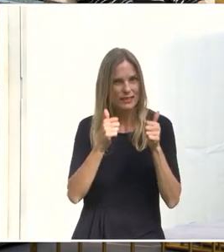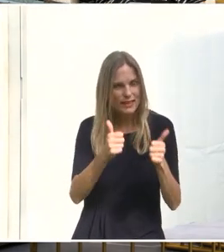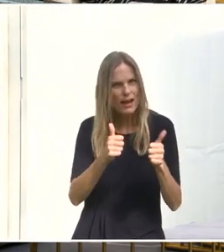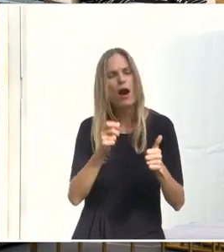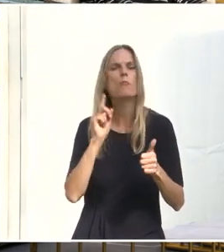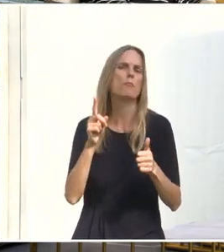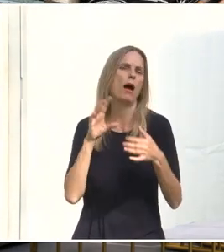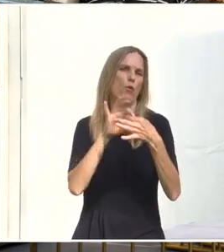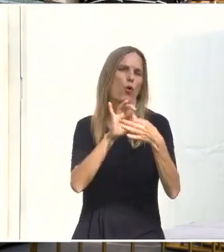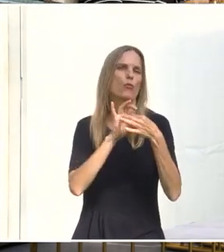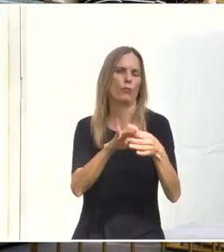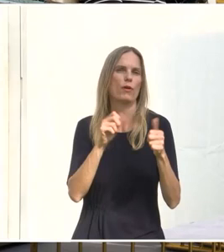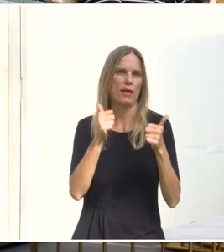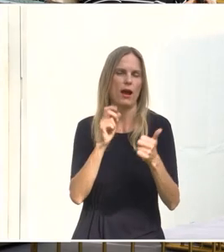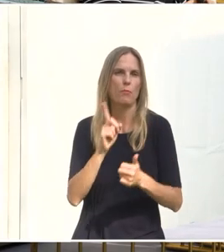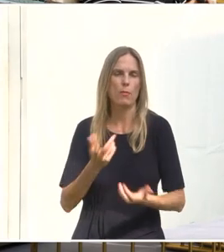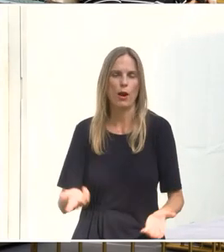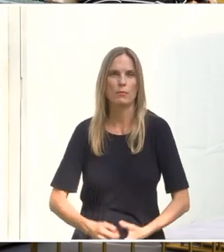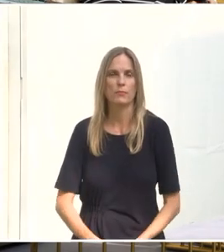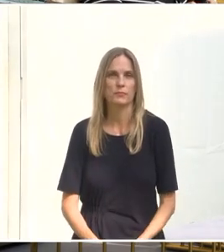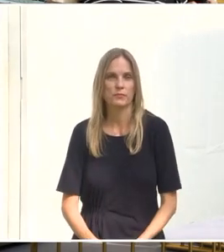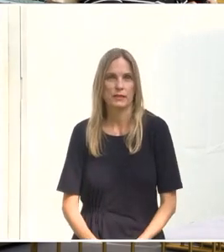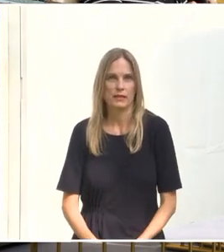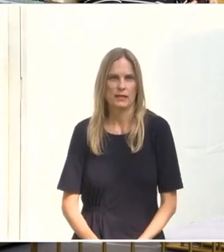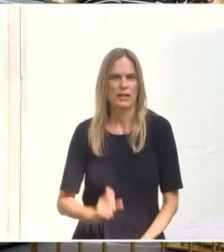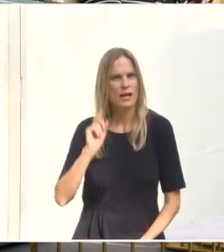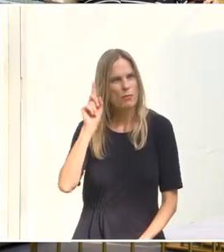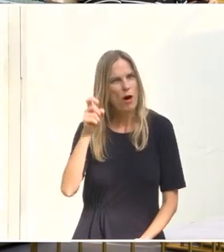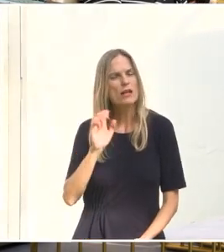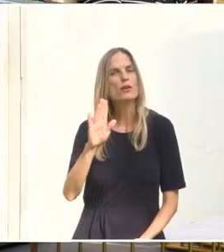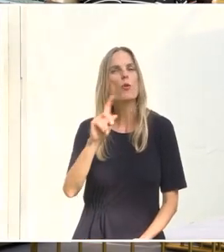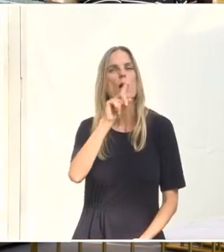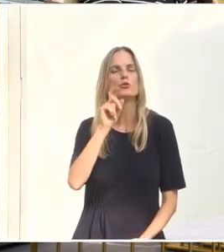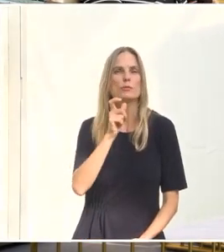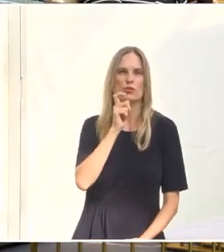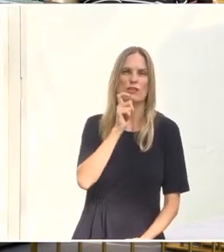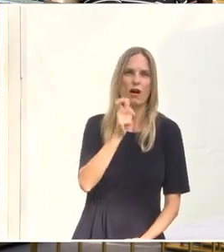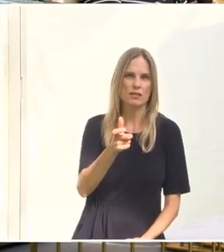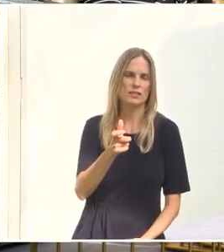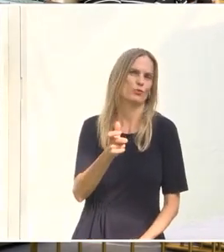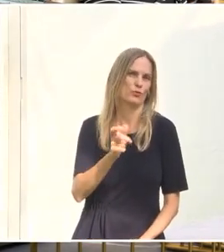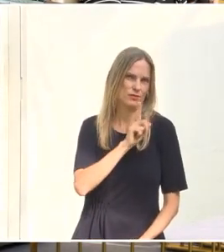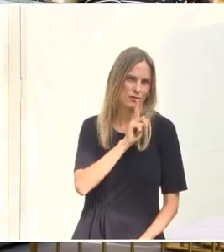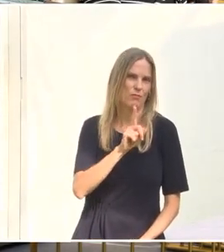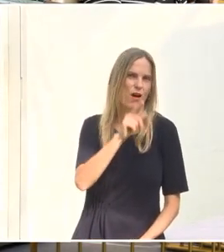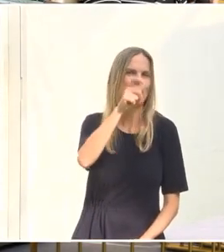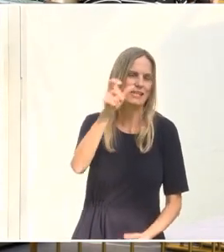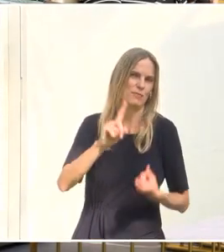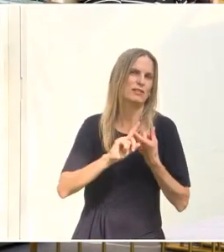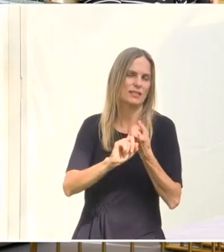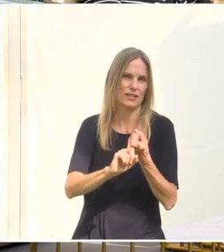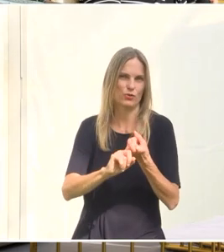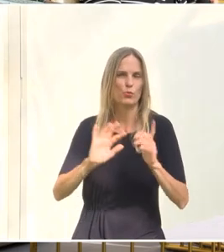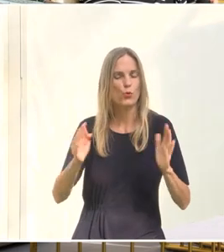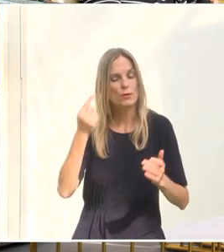I think it always depends the answer to your question about the people. I think if we talk